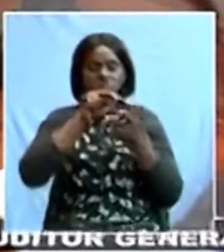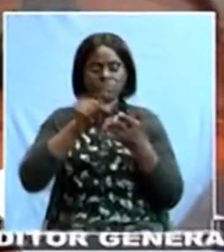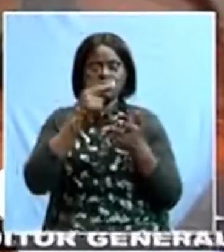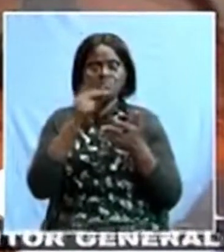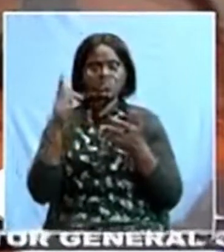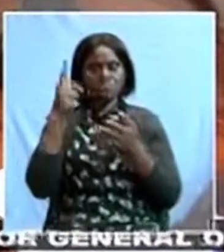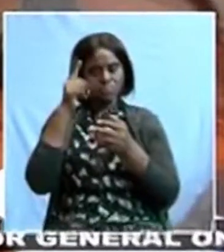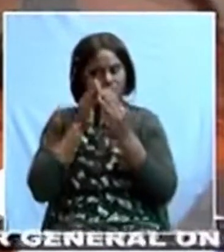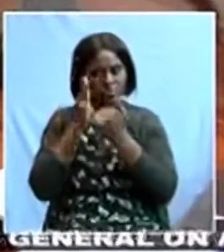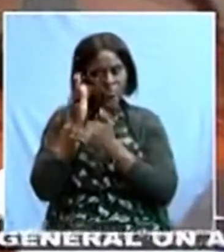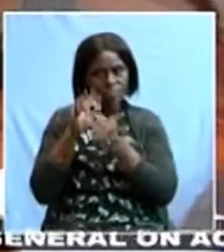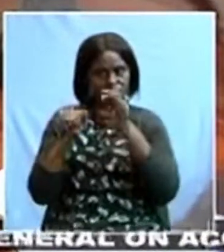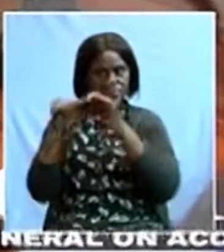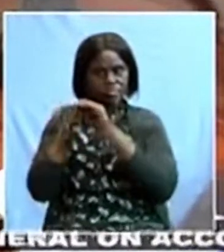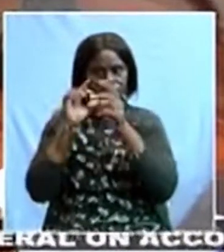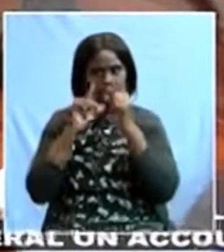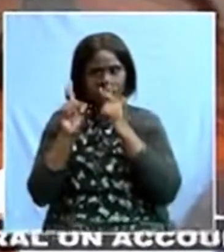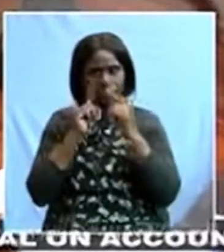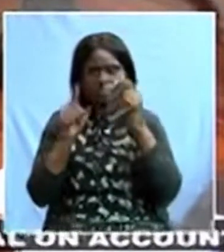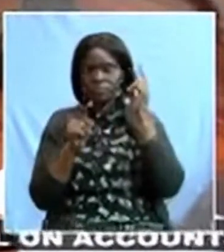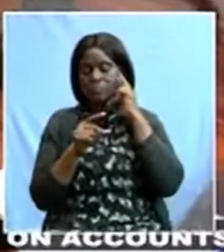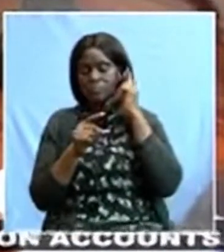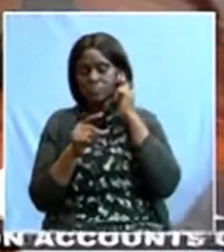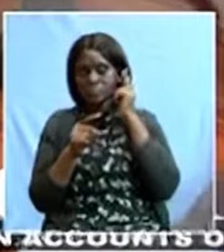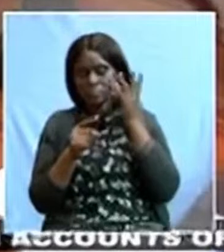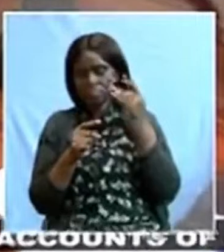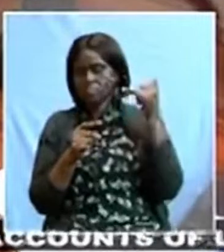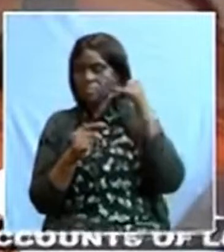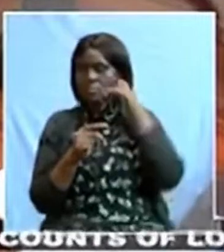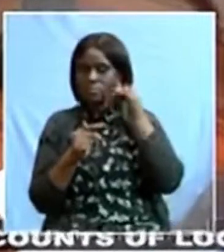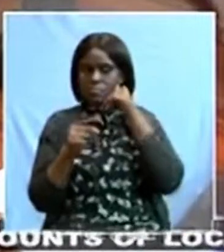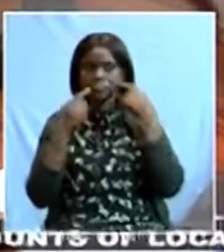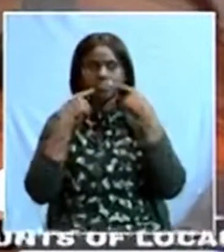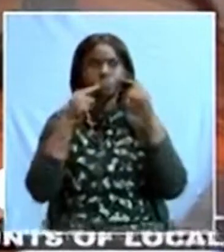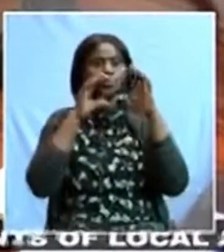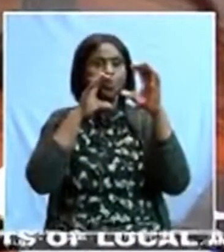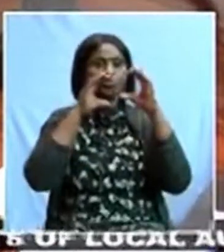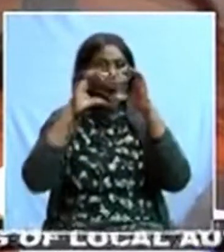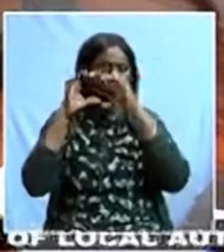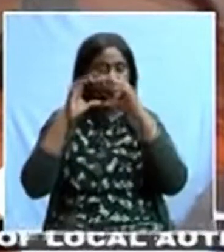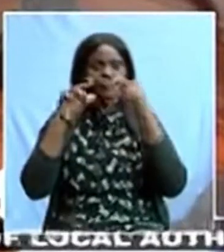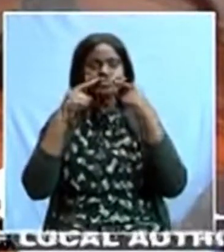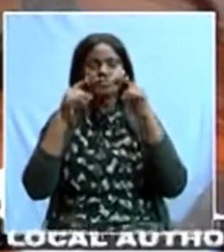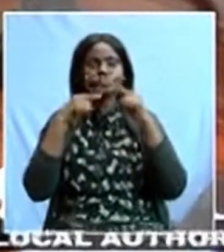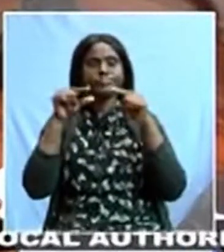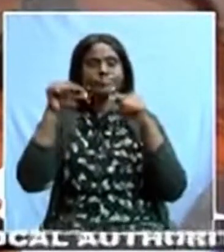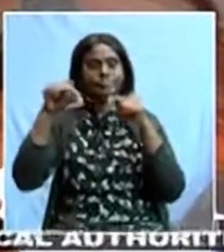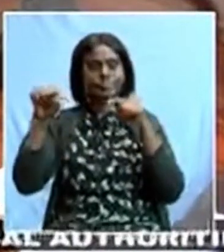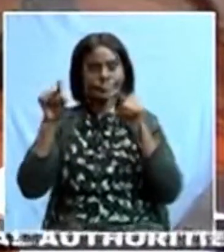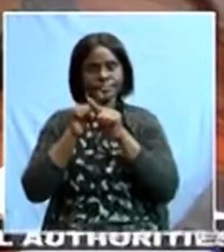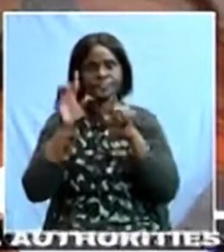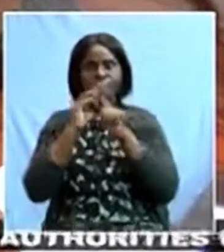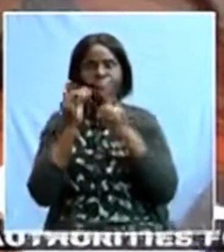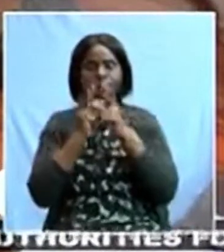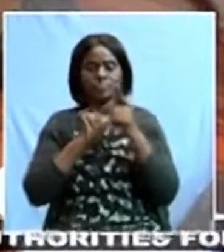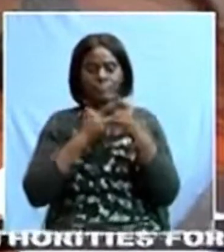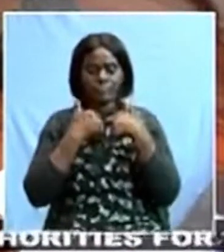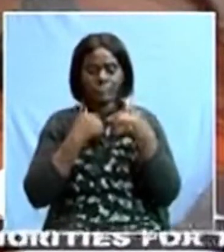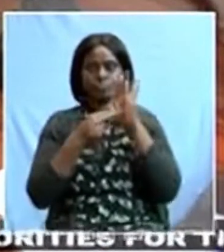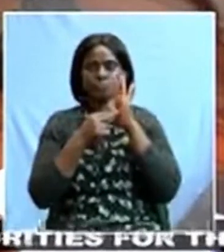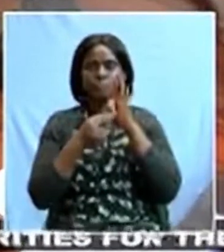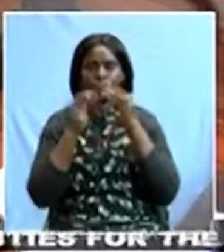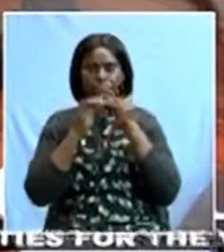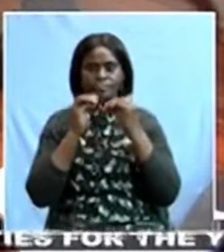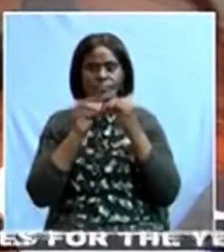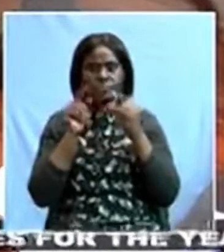through stakeholders engagements, radio shows, mobile announcements on a quarterly basis. As the district has proved to be,